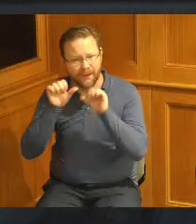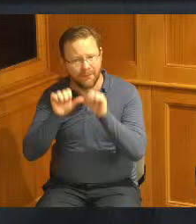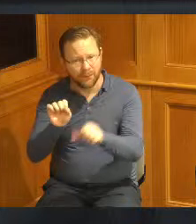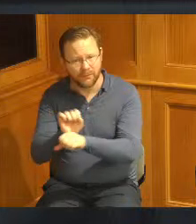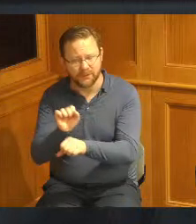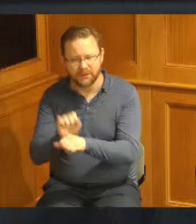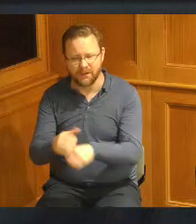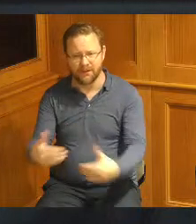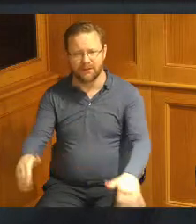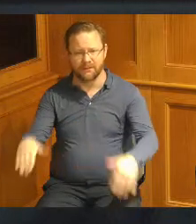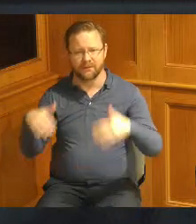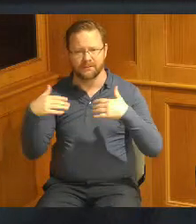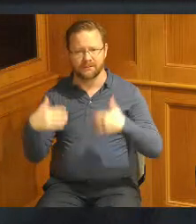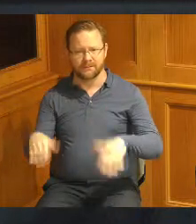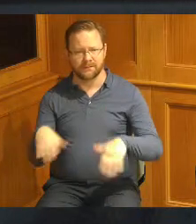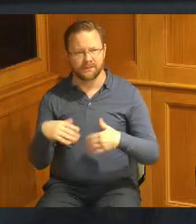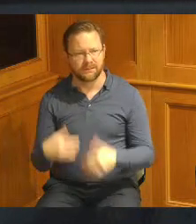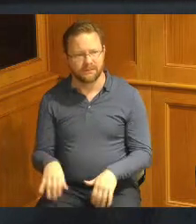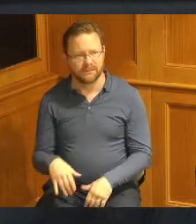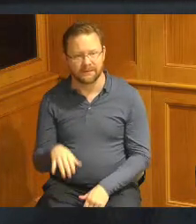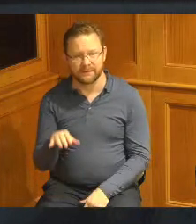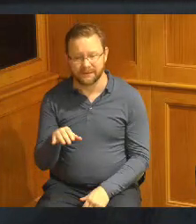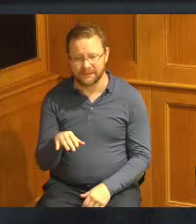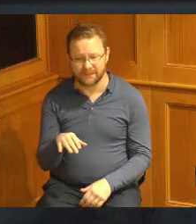positions at a